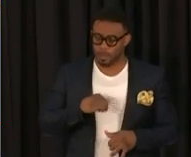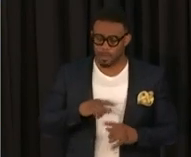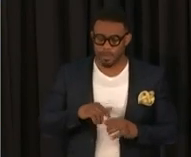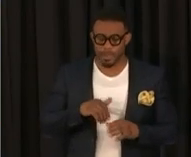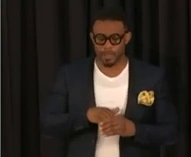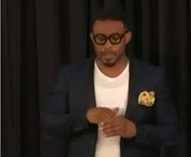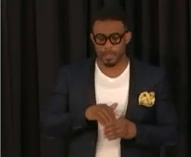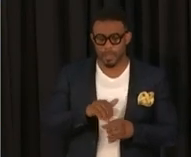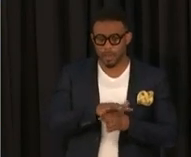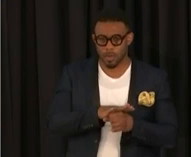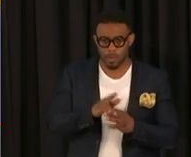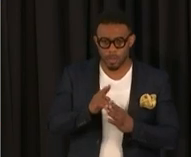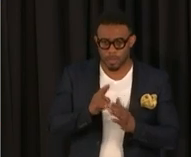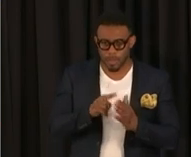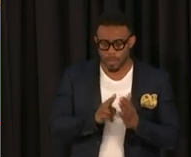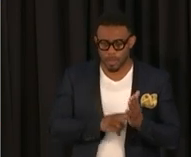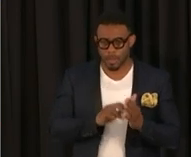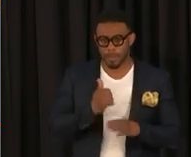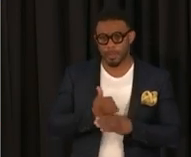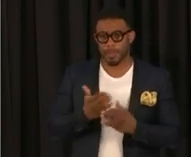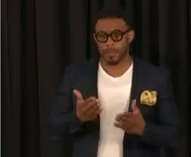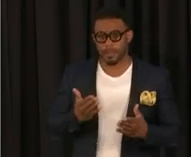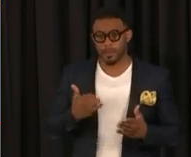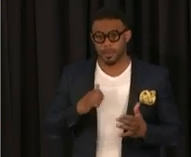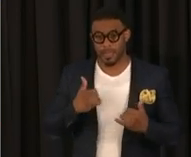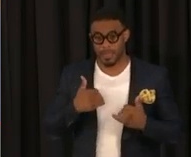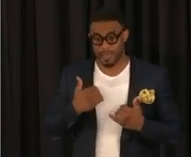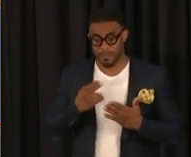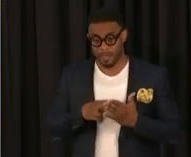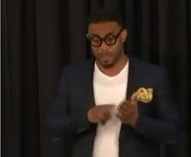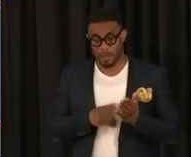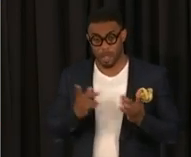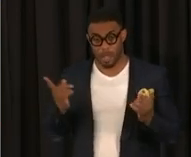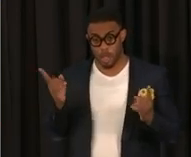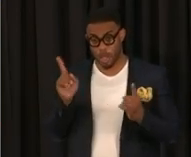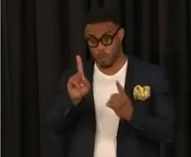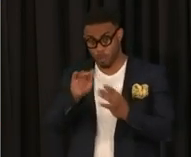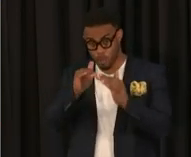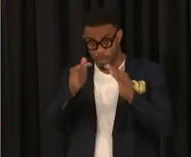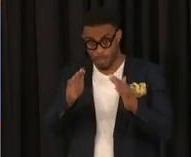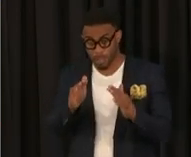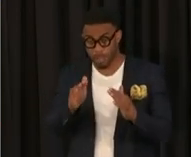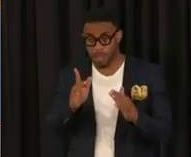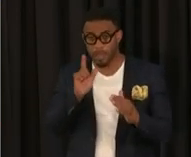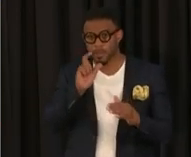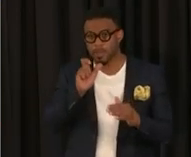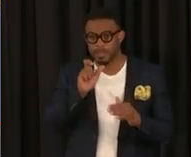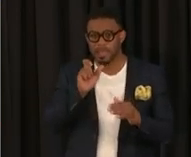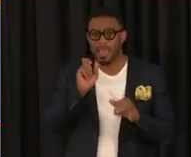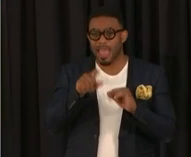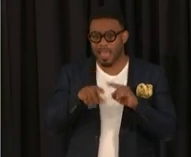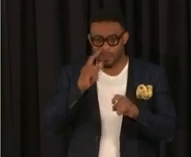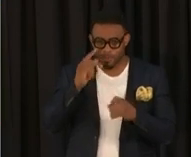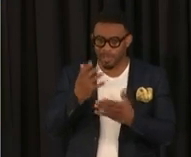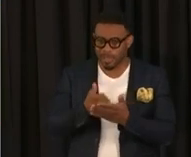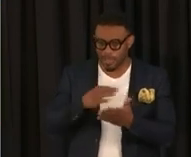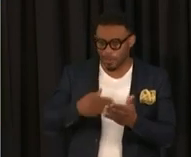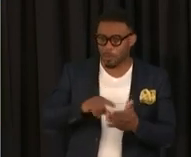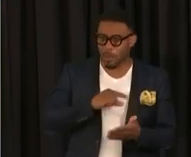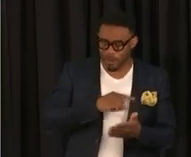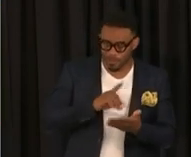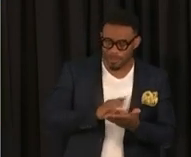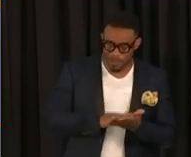pride in the local contracting base here. We can have a contractor come to your house. They'll need to ask you for some